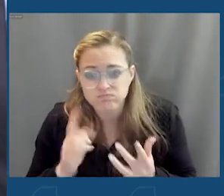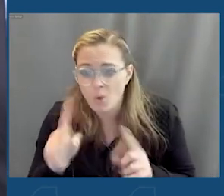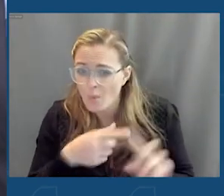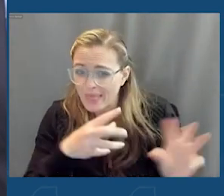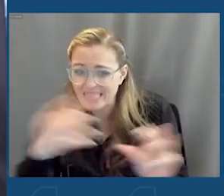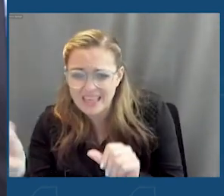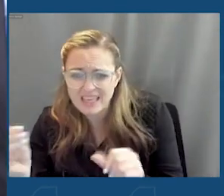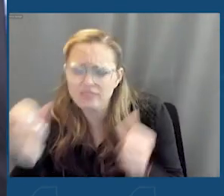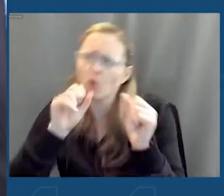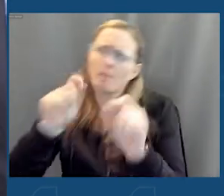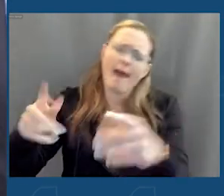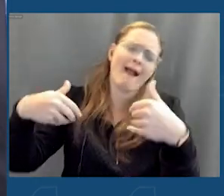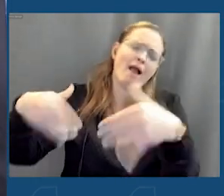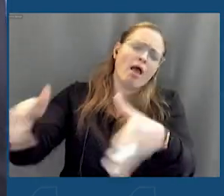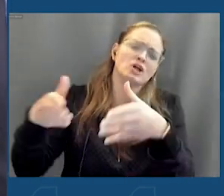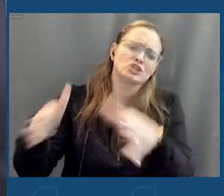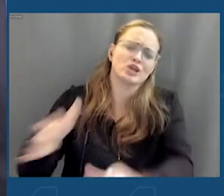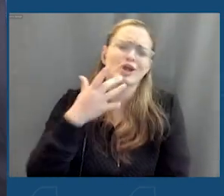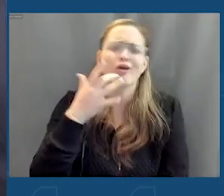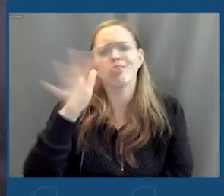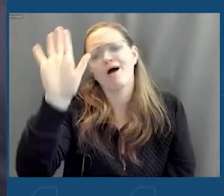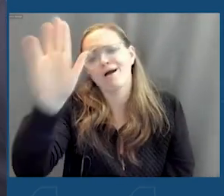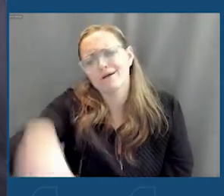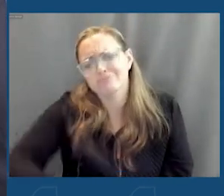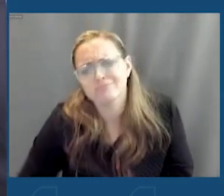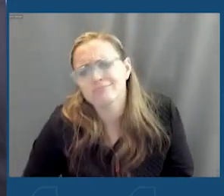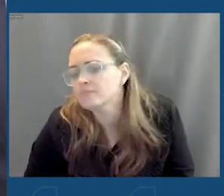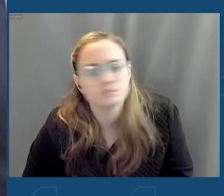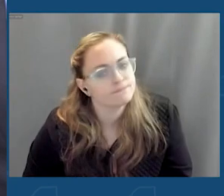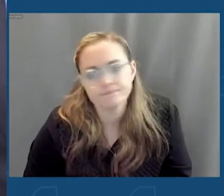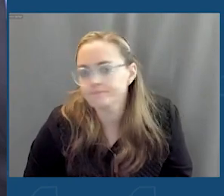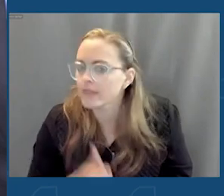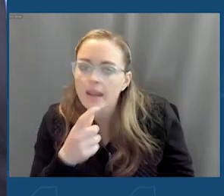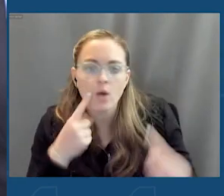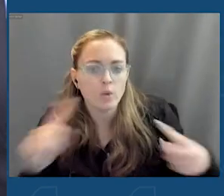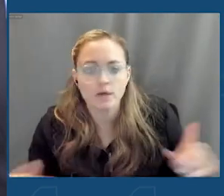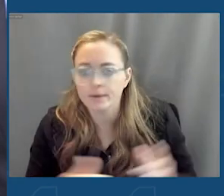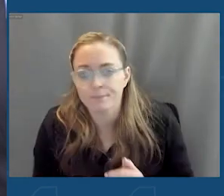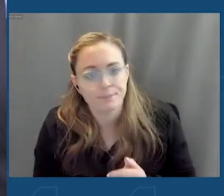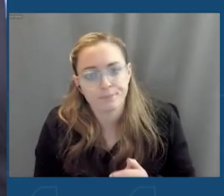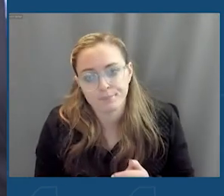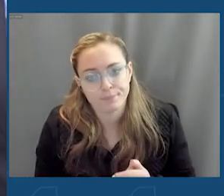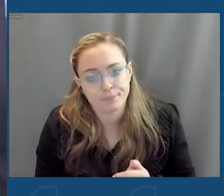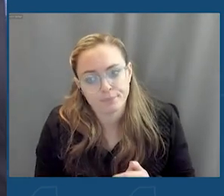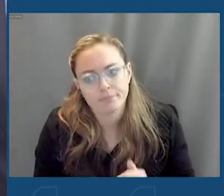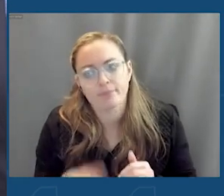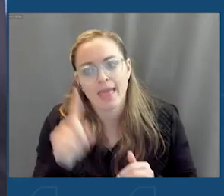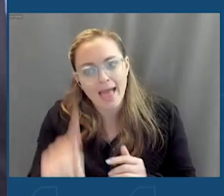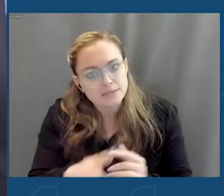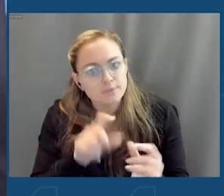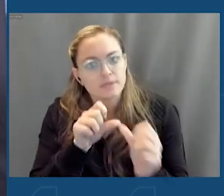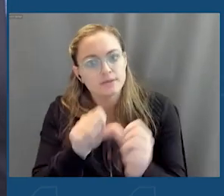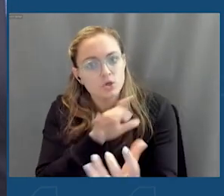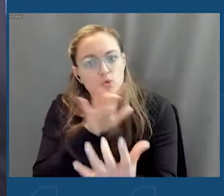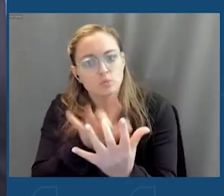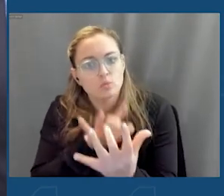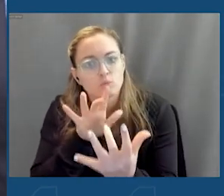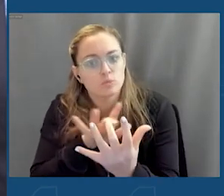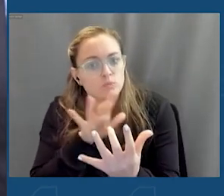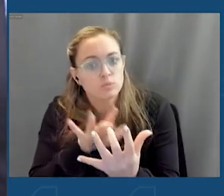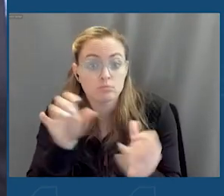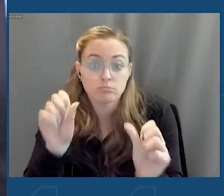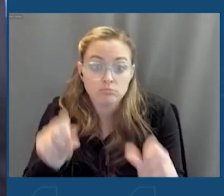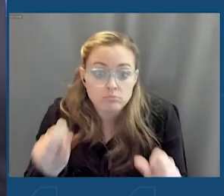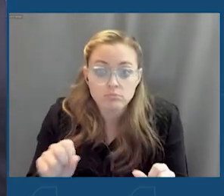say go back out to the streets, good luck to you, God bless you. That doesn't work. It has to be staying in contact with people. Are you able to get